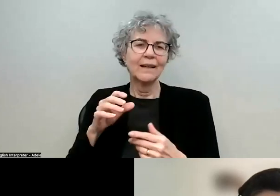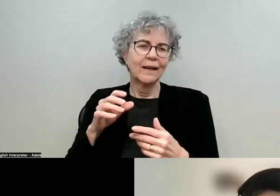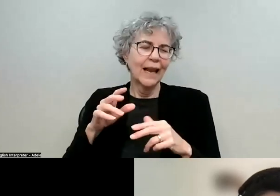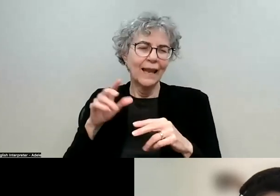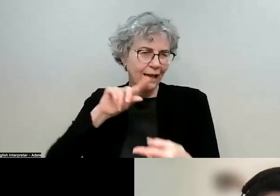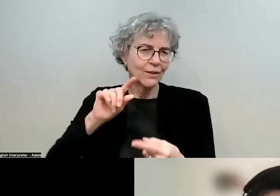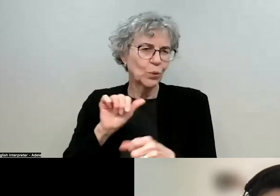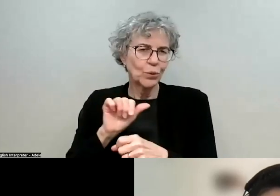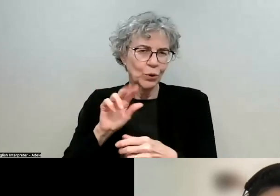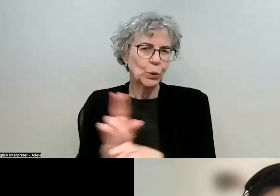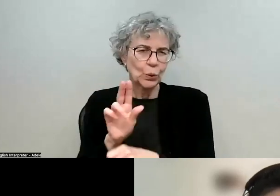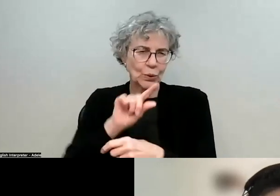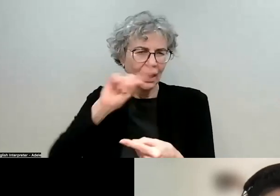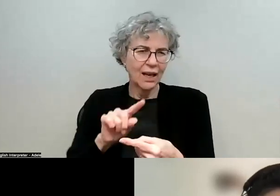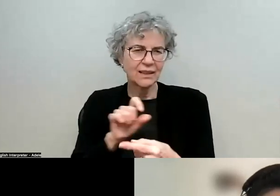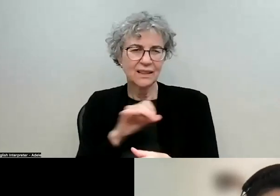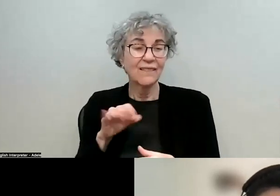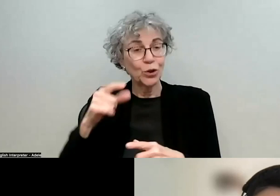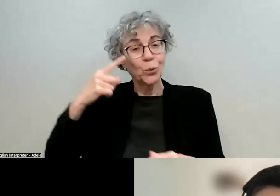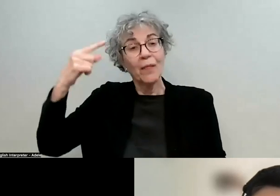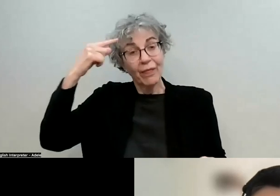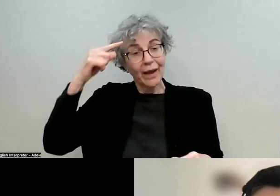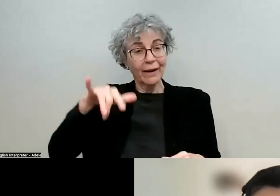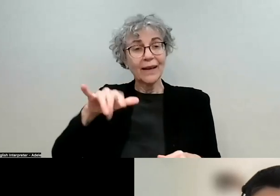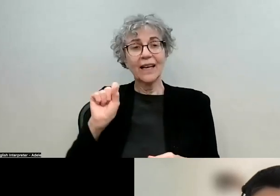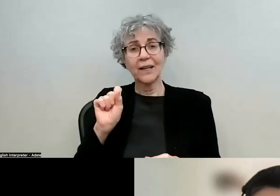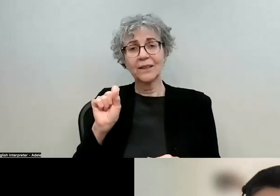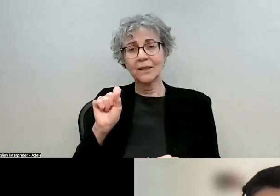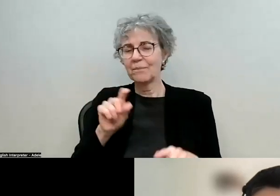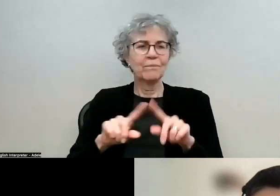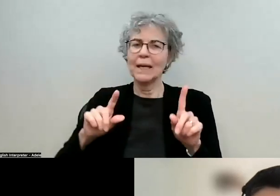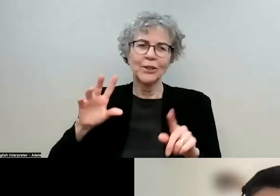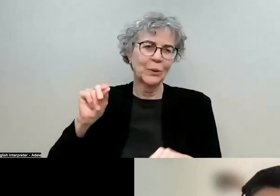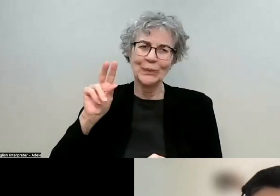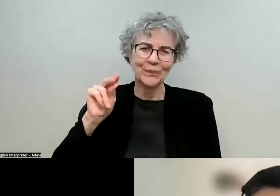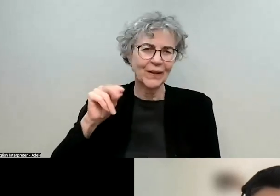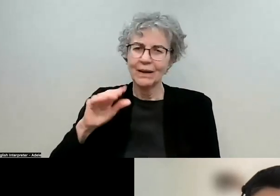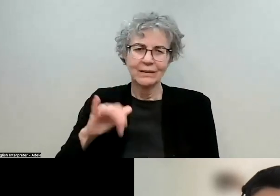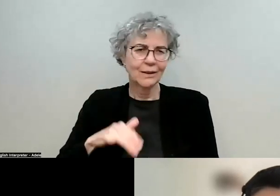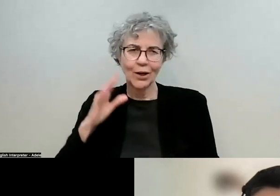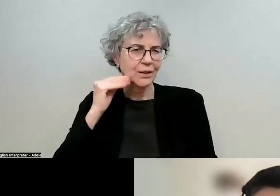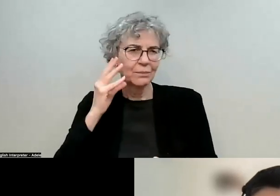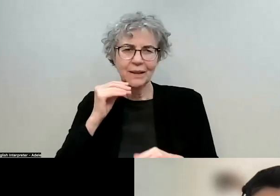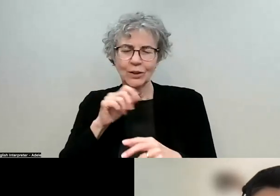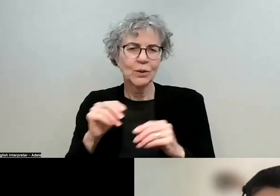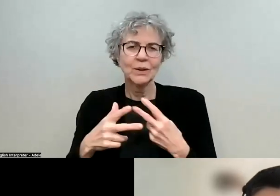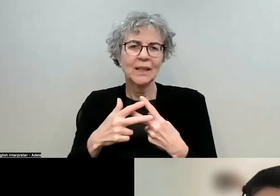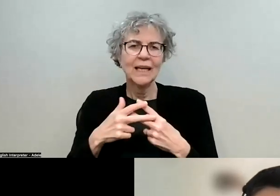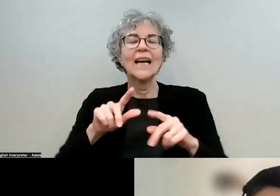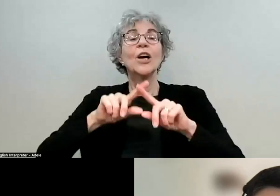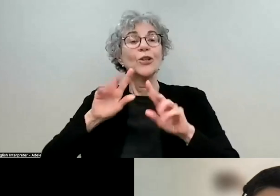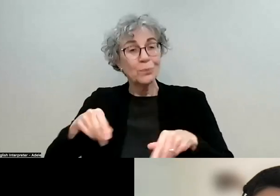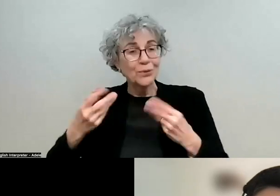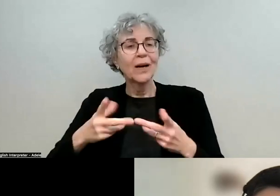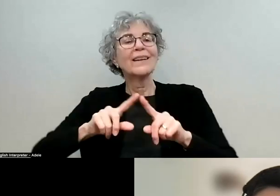suggesting, you would think conceptually that it might be. We haven't found that it's been a saving there. It's a different kind of support that you're